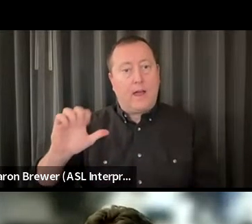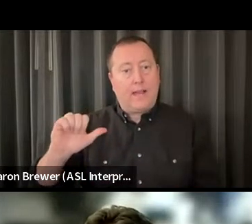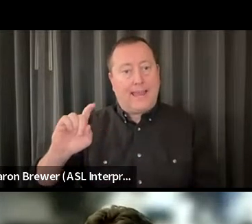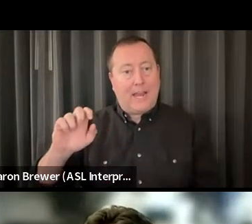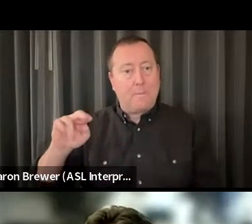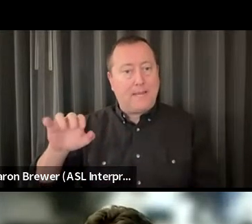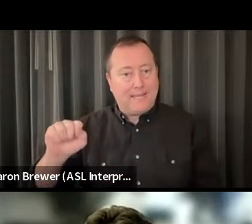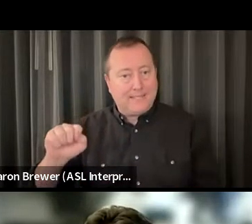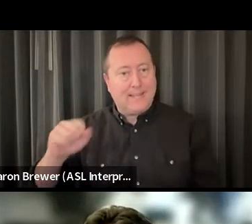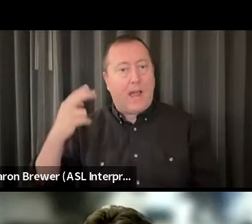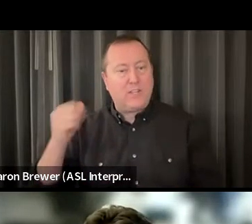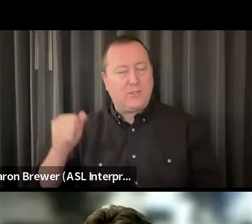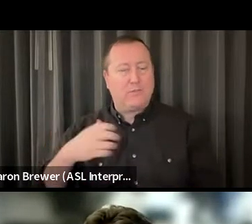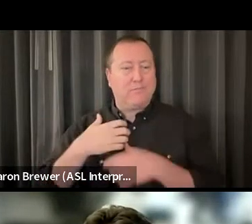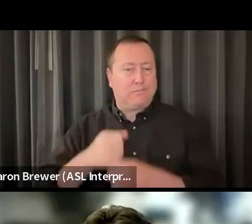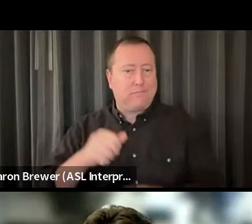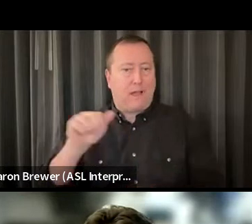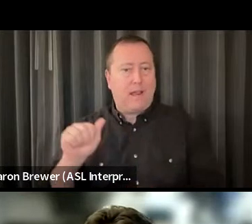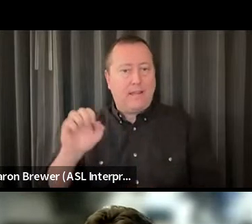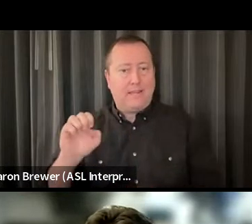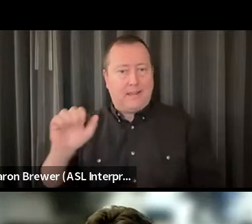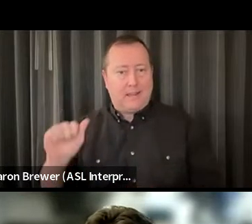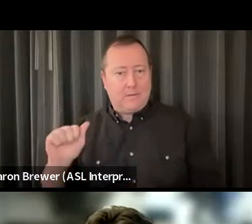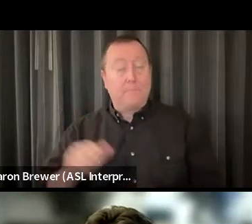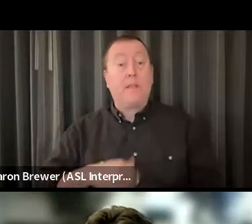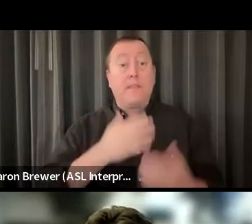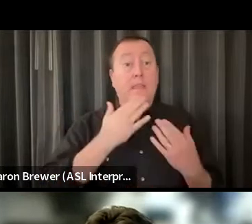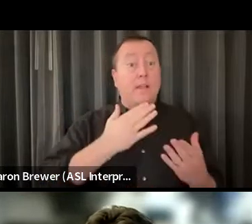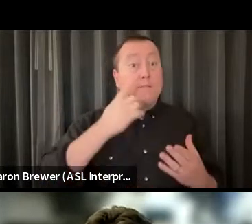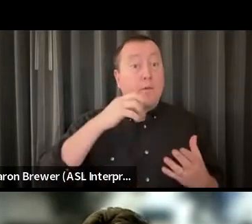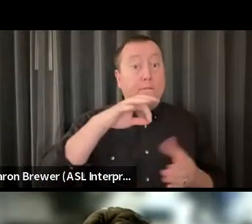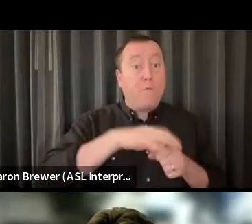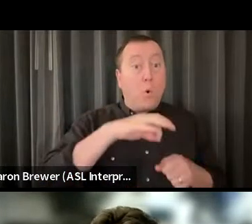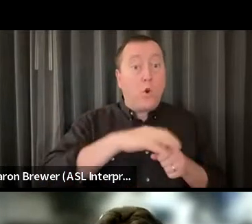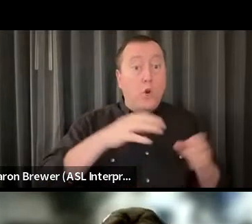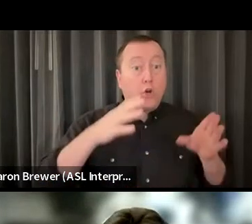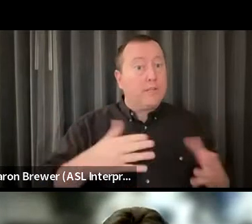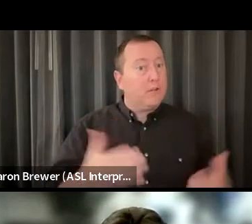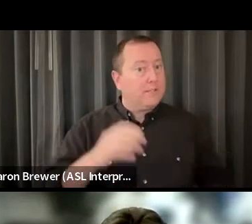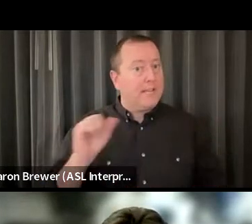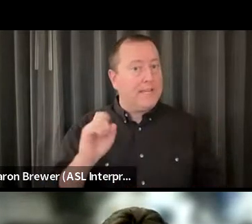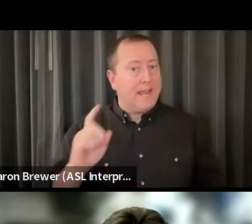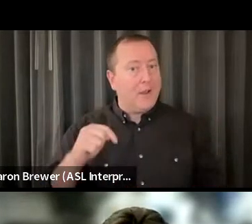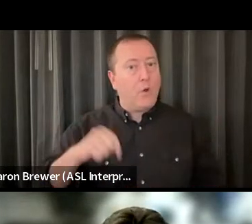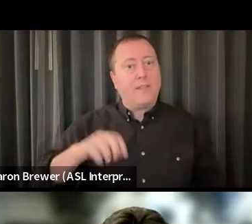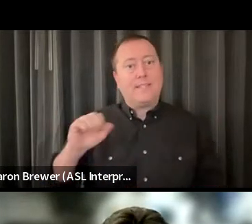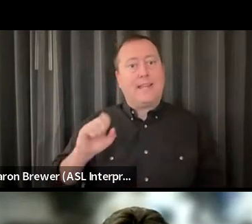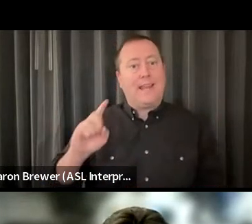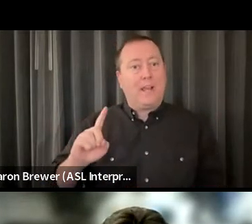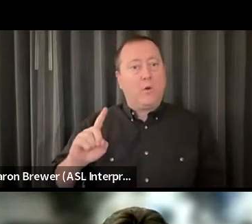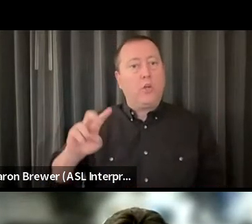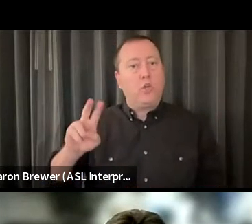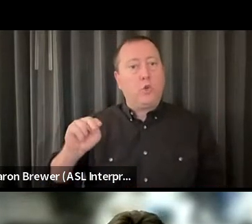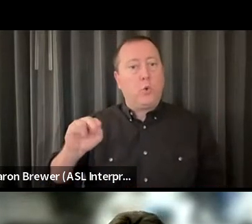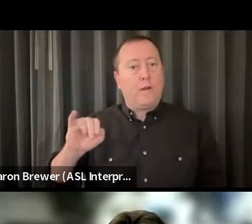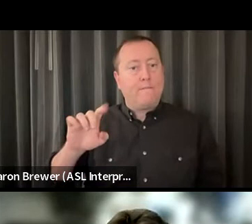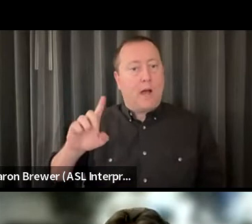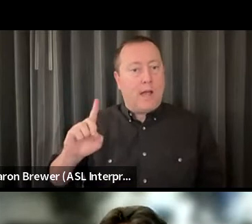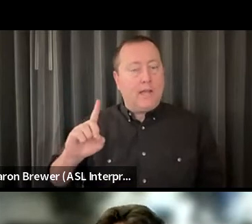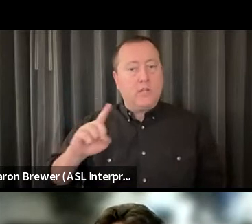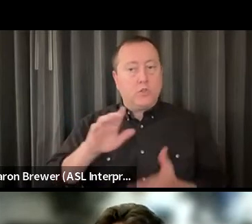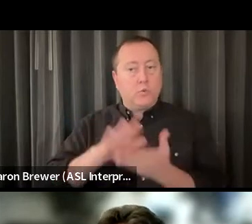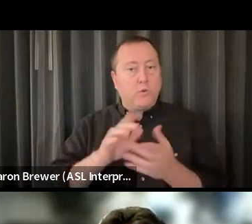Thanks to the voters of the city of San Diego Unified has been successful in passing 3 bond measures since